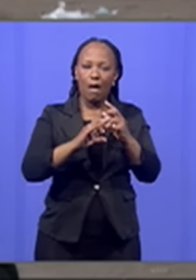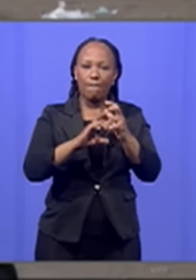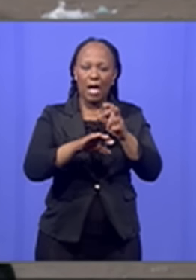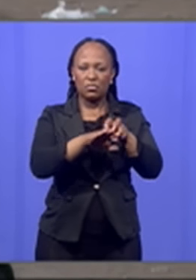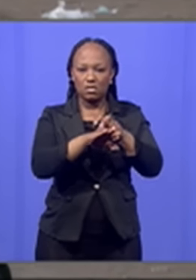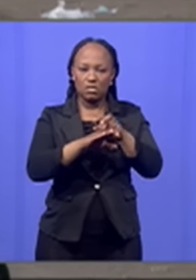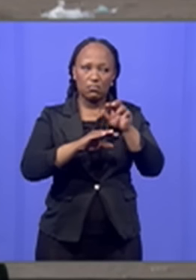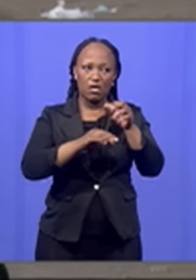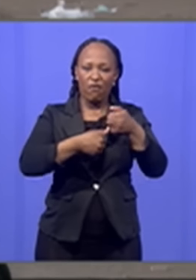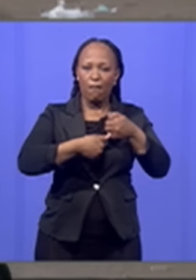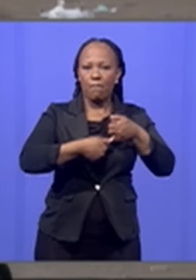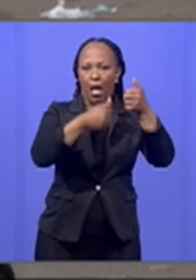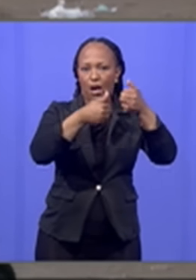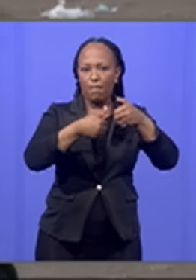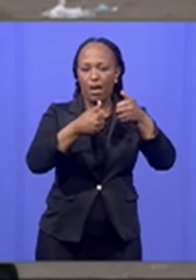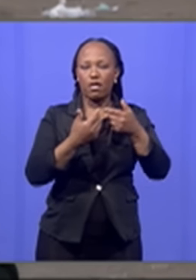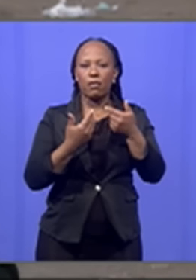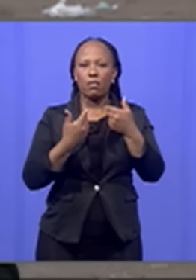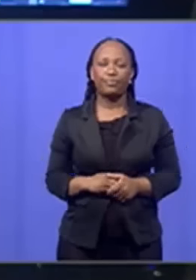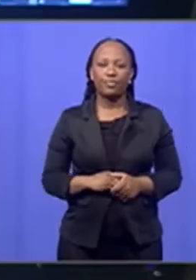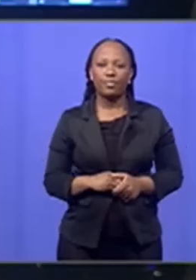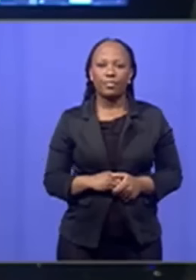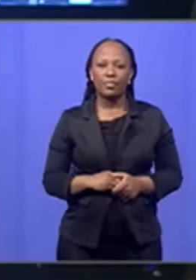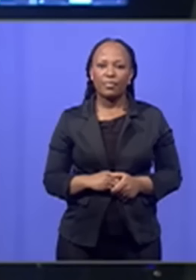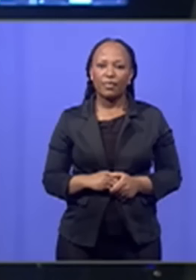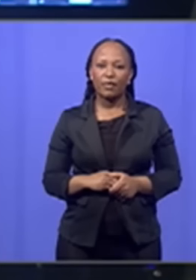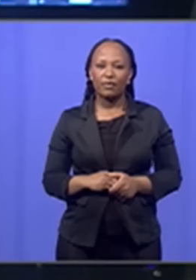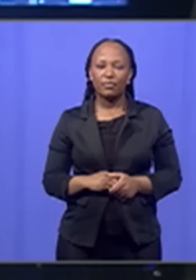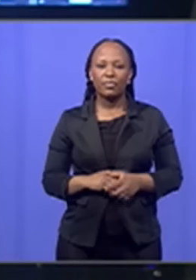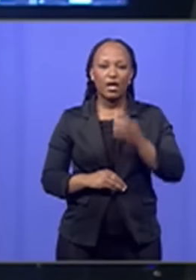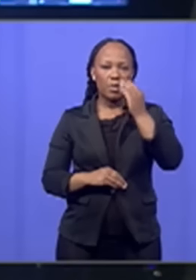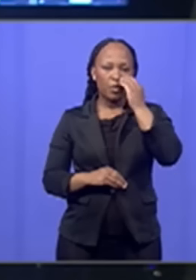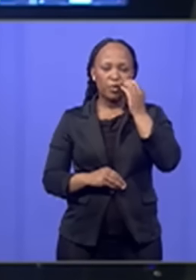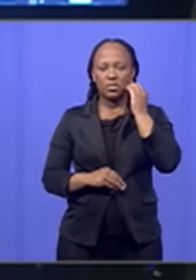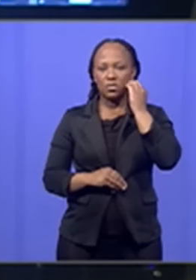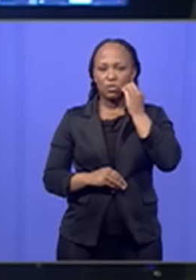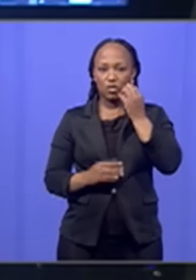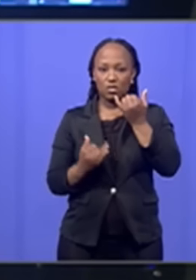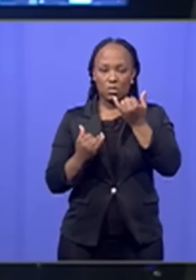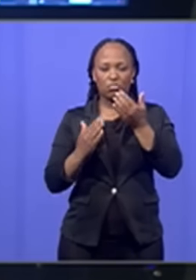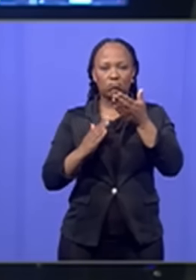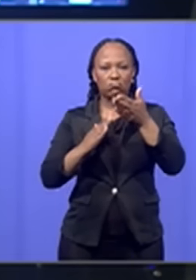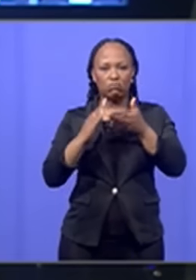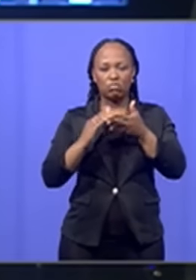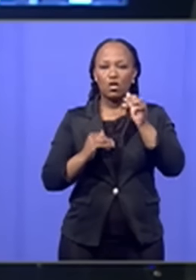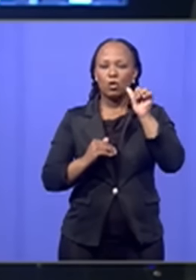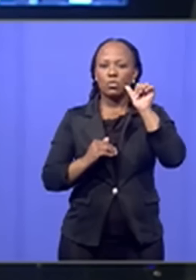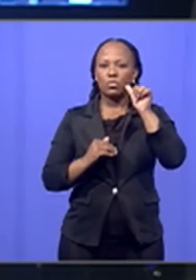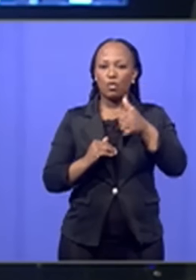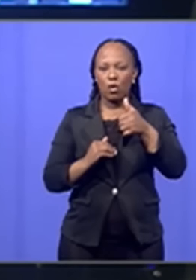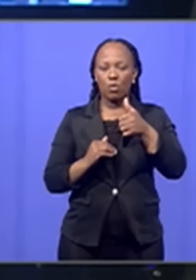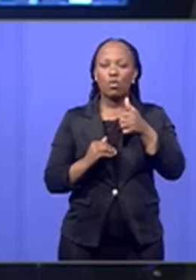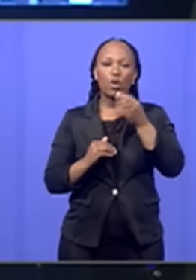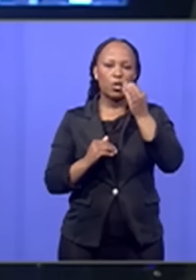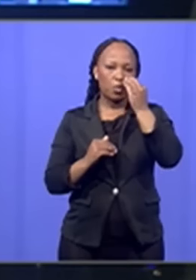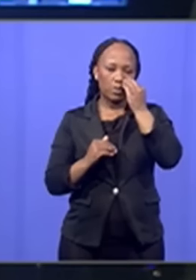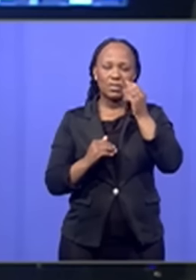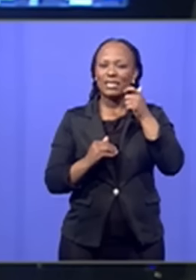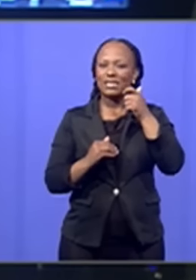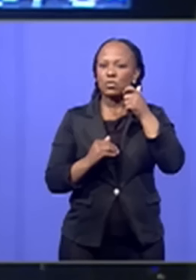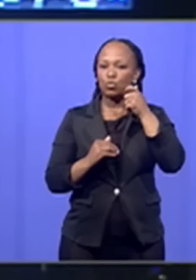Katlegonyoni wa dikgang tsa SABC Mosina ga se yena ditaba tsa Sesotho e fella mona kopana le moifo wa rona wa ditaba tsa